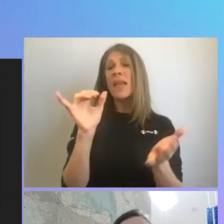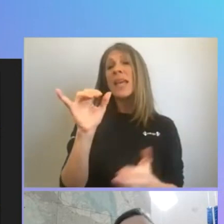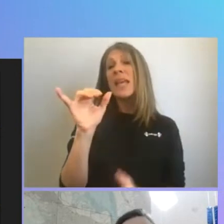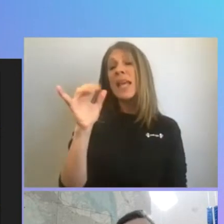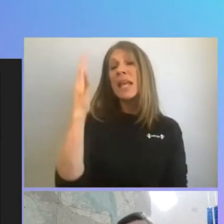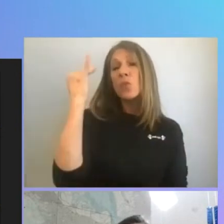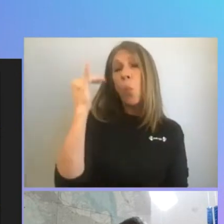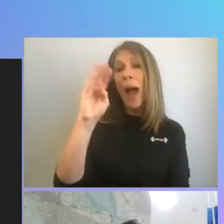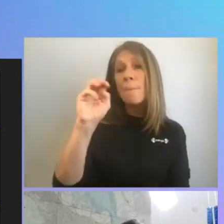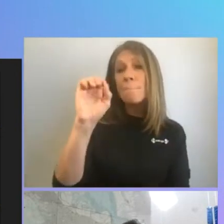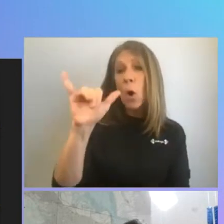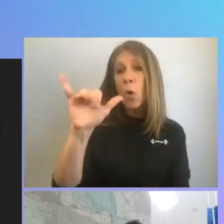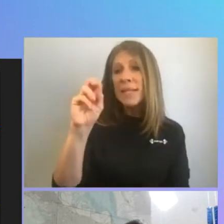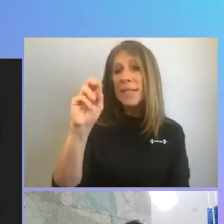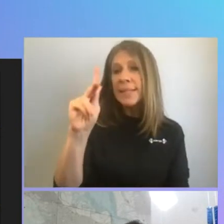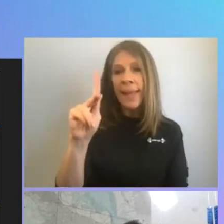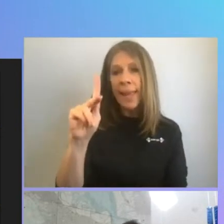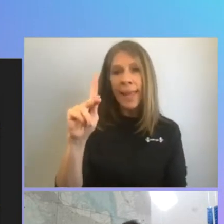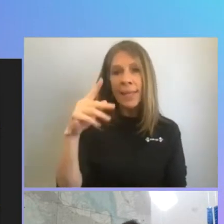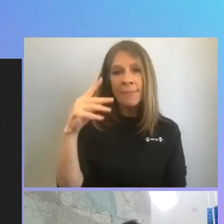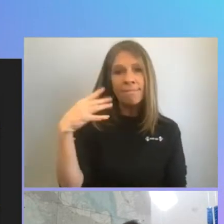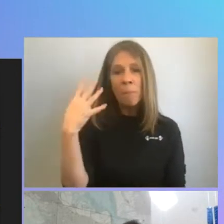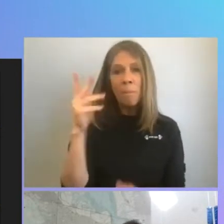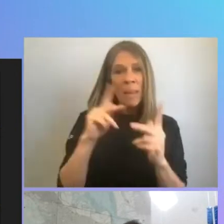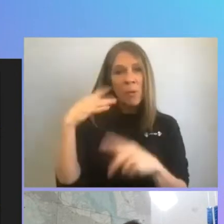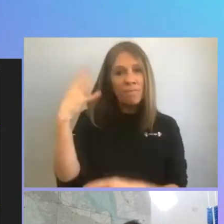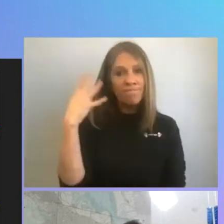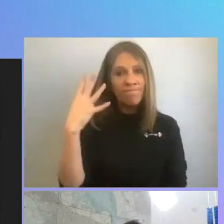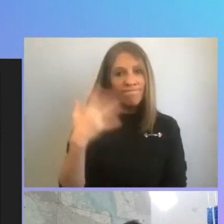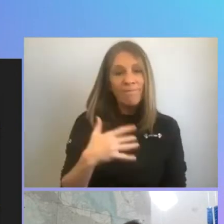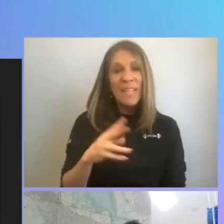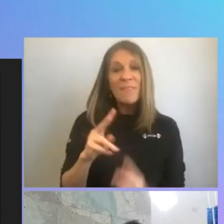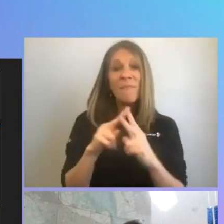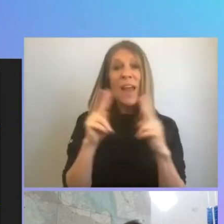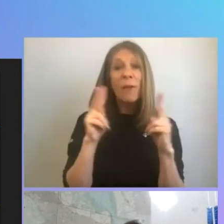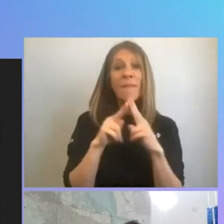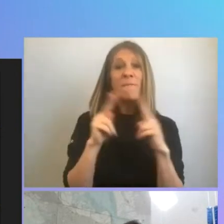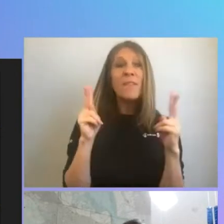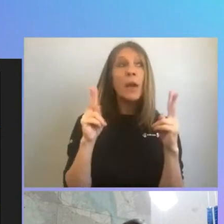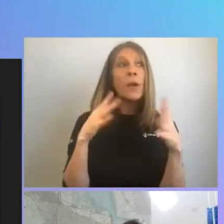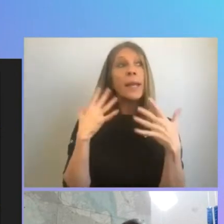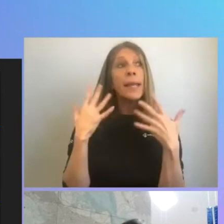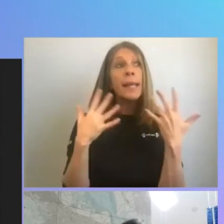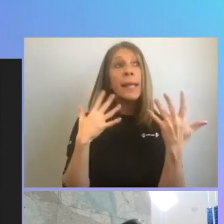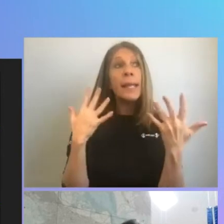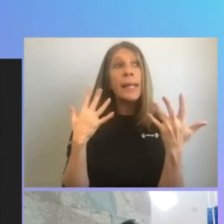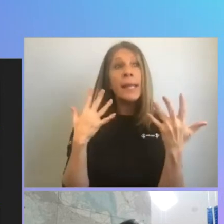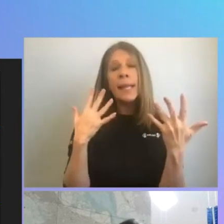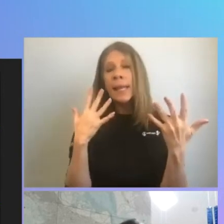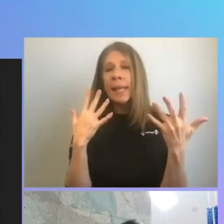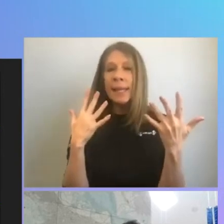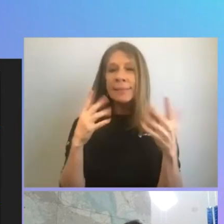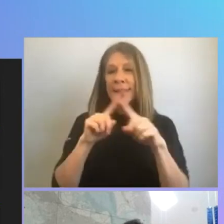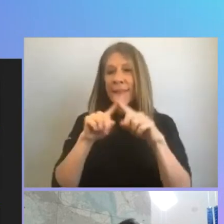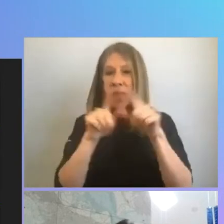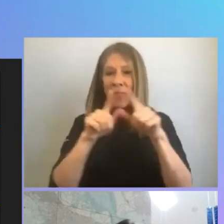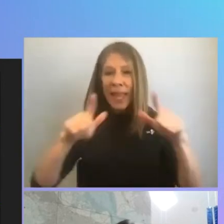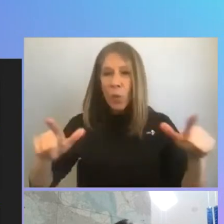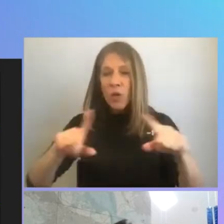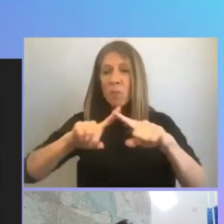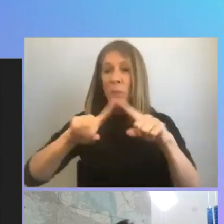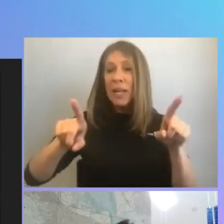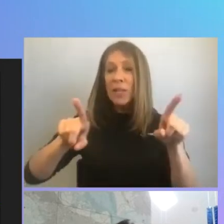people crazy, because it's very, very evocative language, but it's